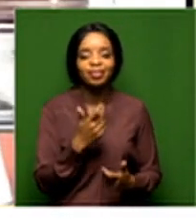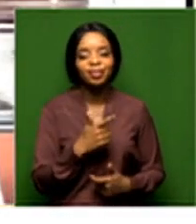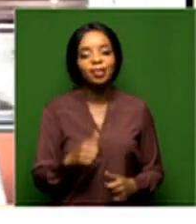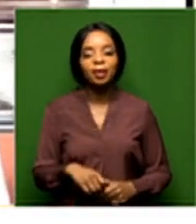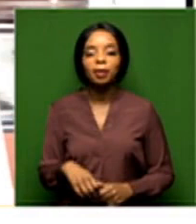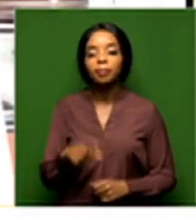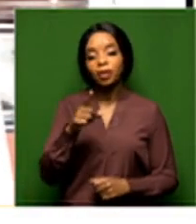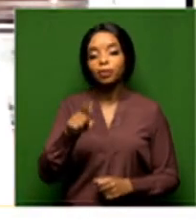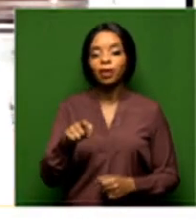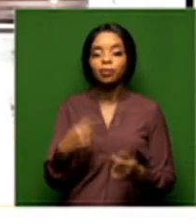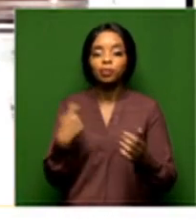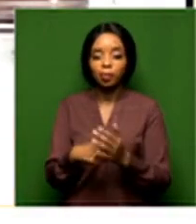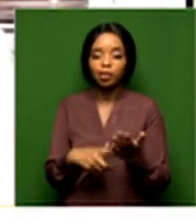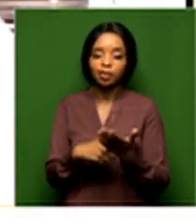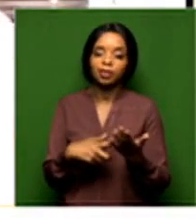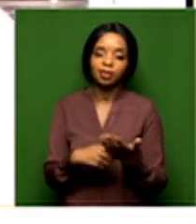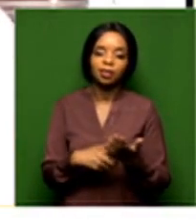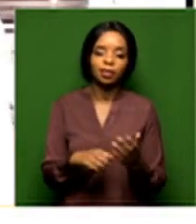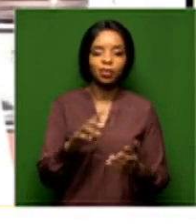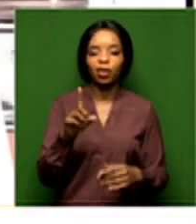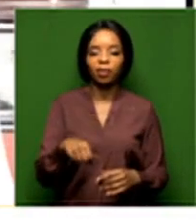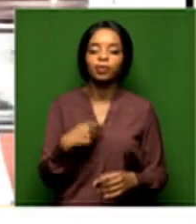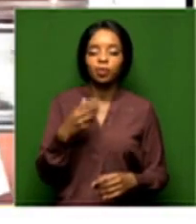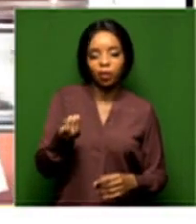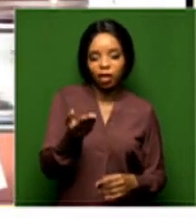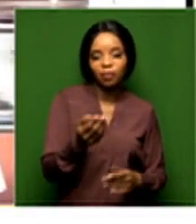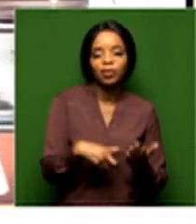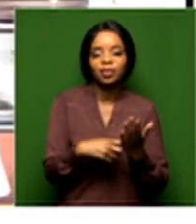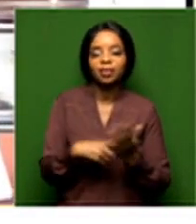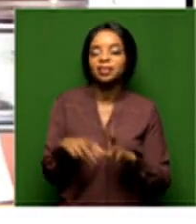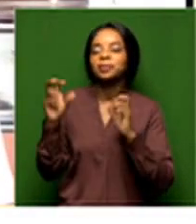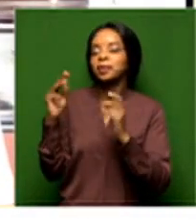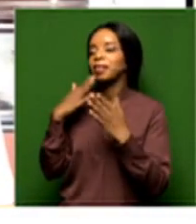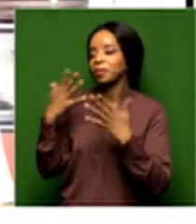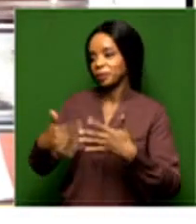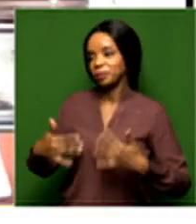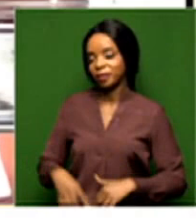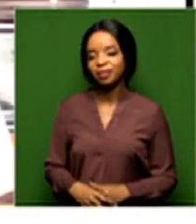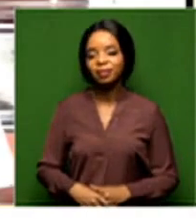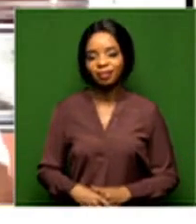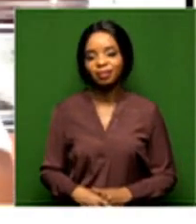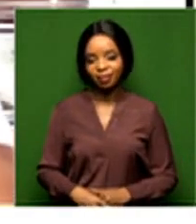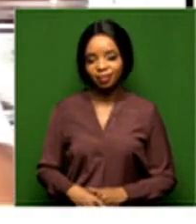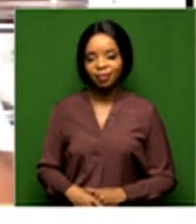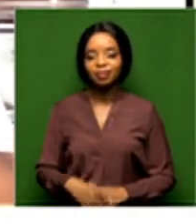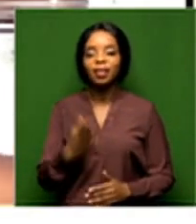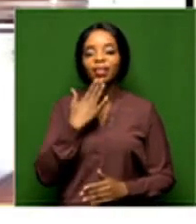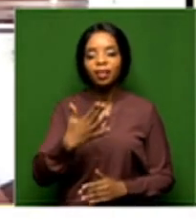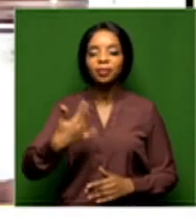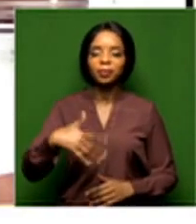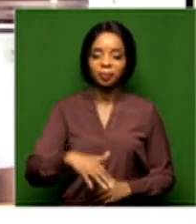Thank you. But you don't have to purchase a ticket. I'll send you a ticket just after our interview. Yeah, for sure. Great stuff. Thank you so much, Linda. All right. Thank you so much,